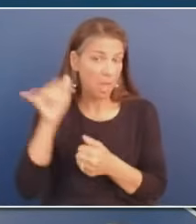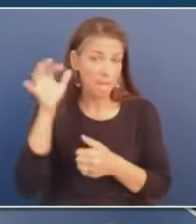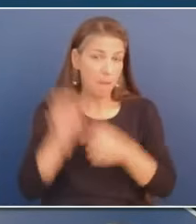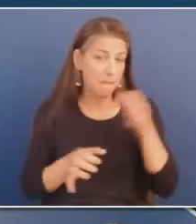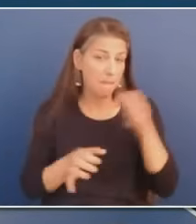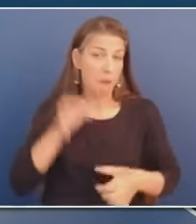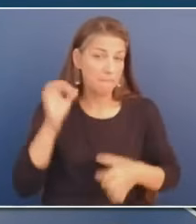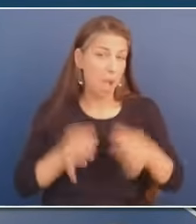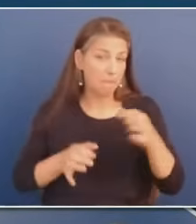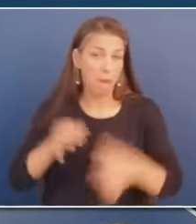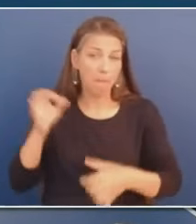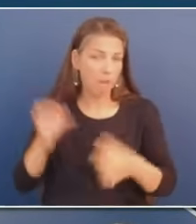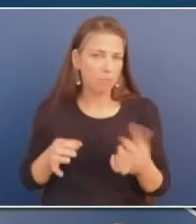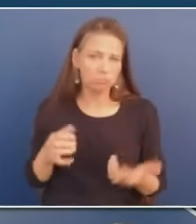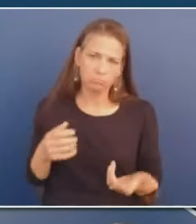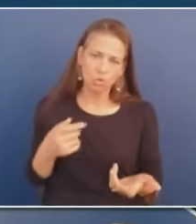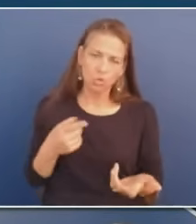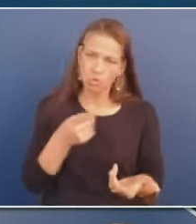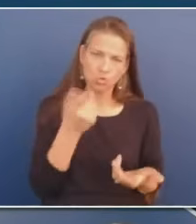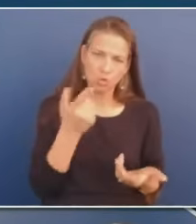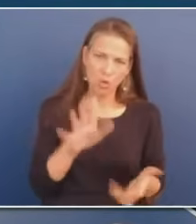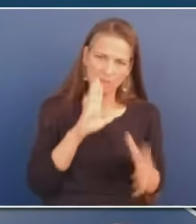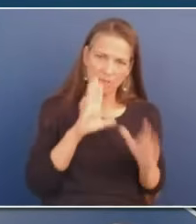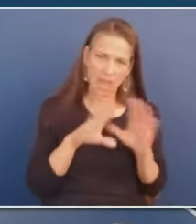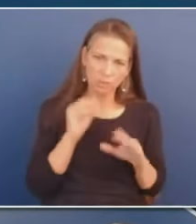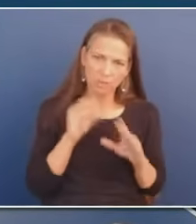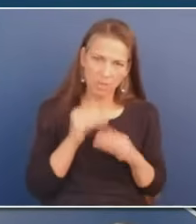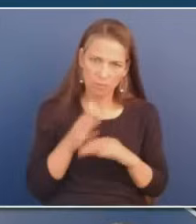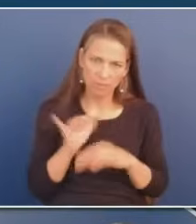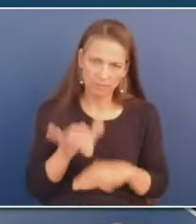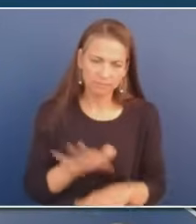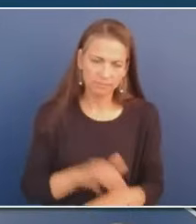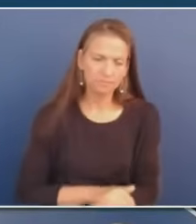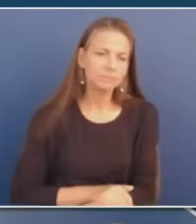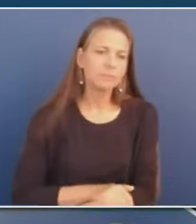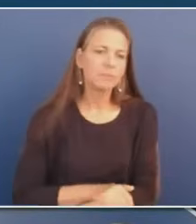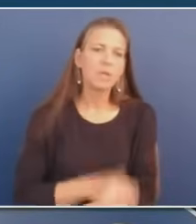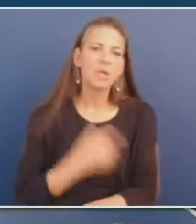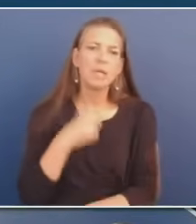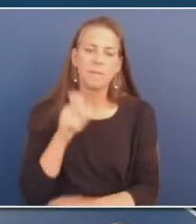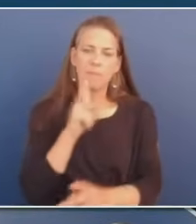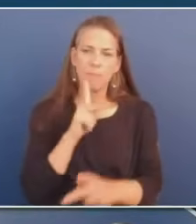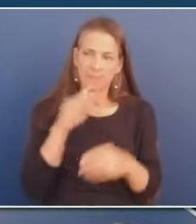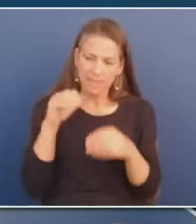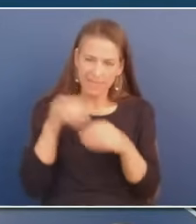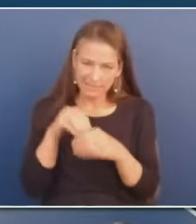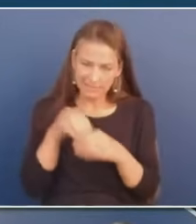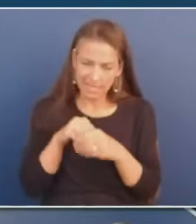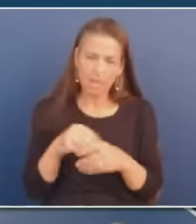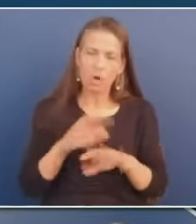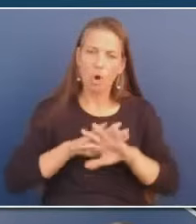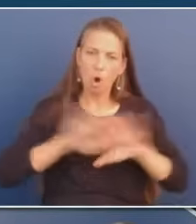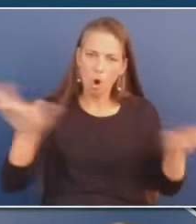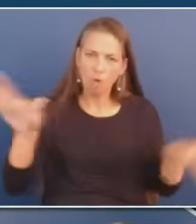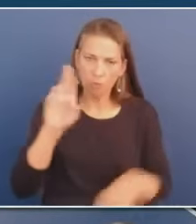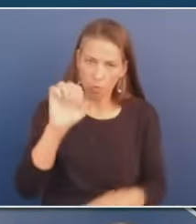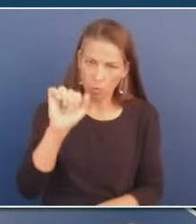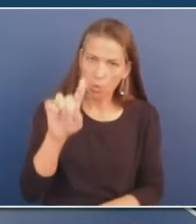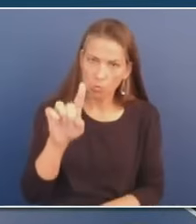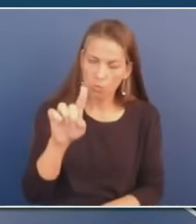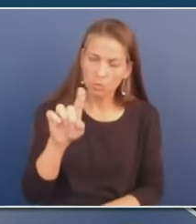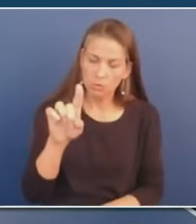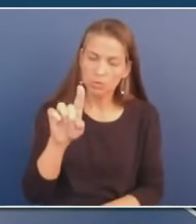outside. And we'll talk about that in a minute, that we'll need people inside and off the roads, because if we have really